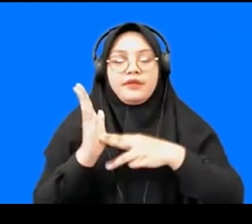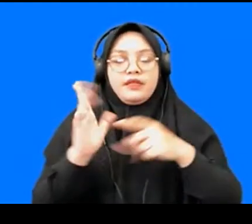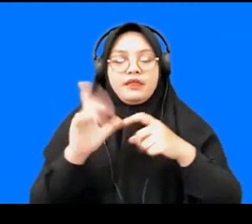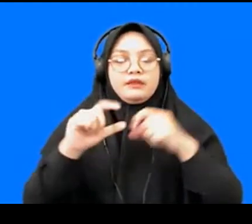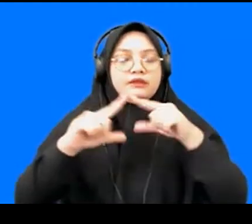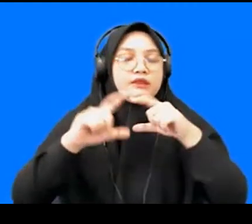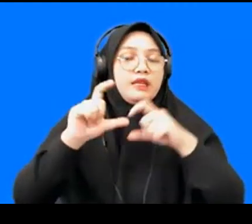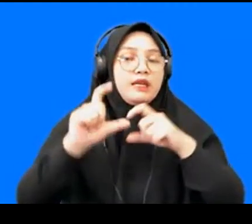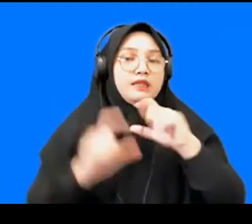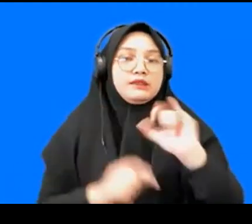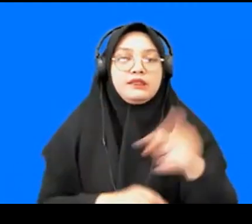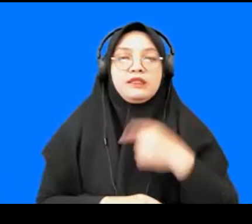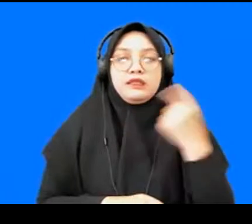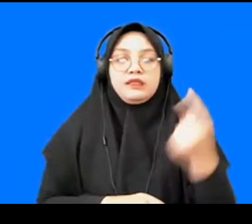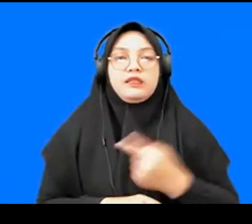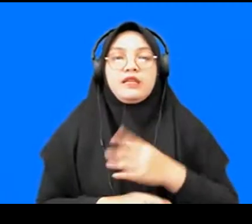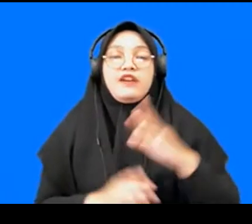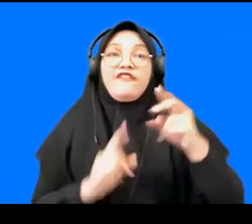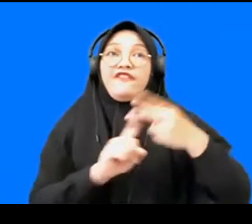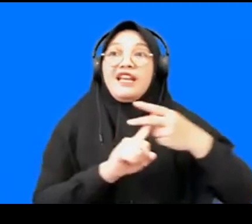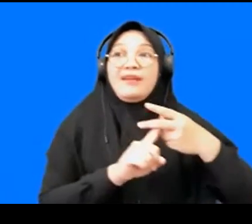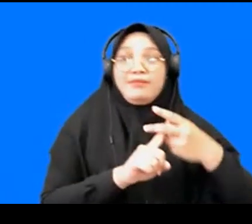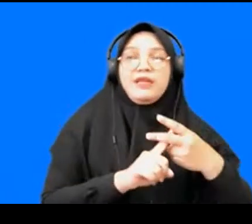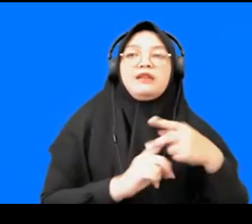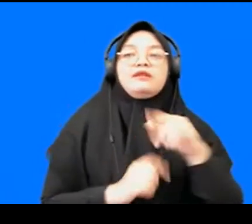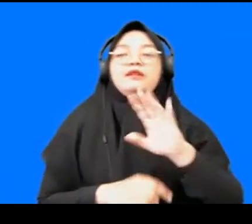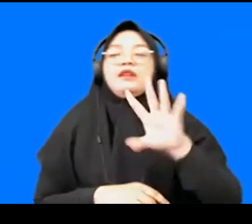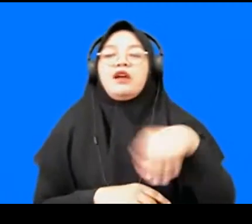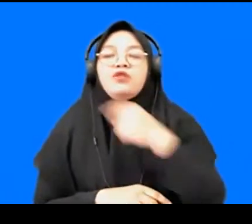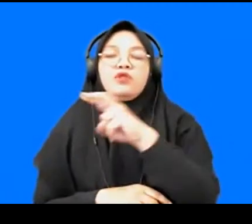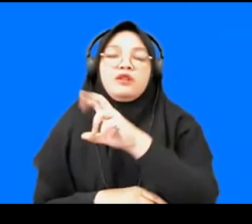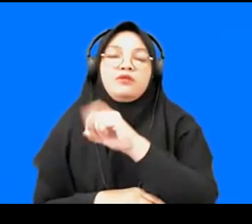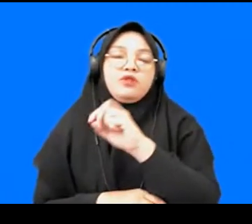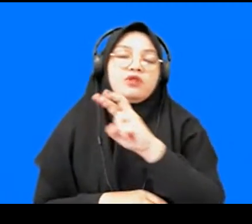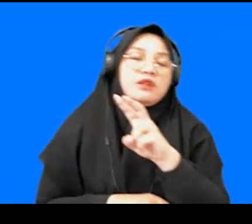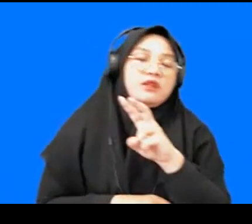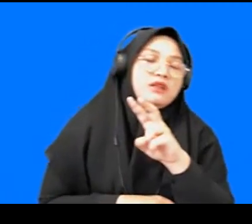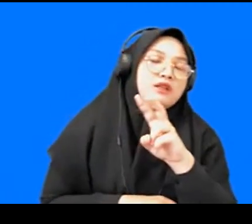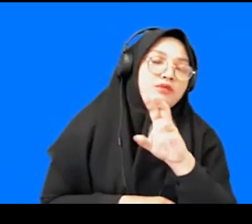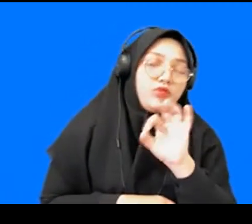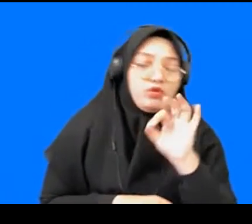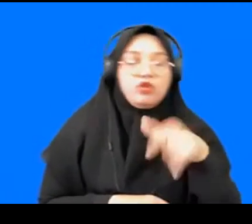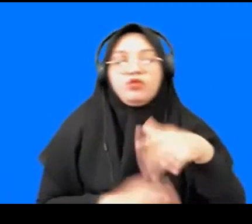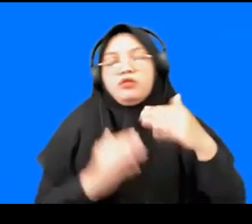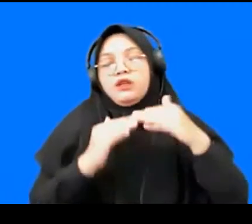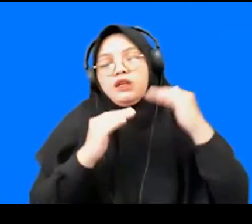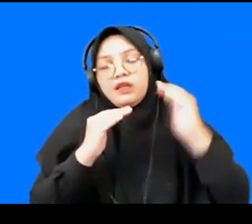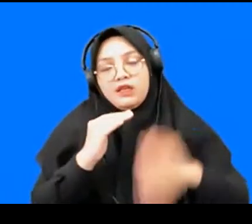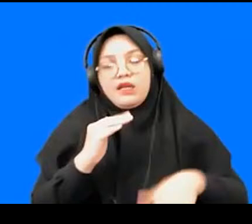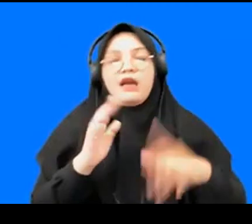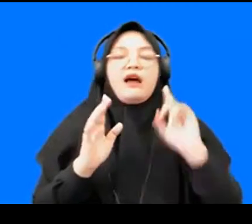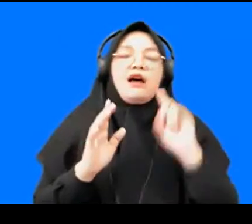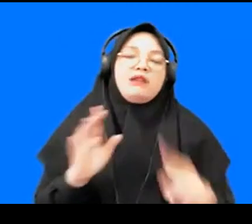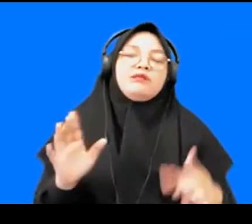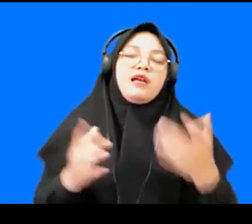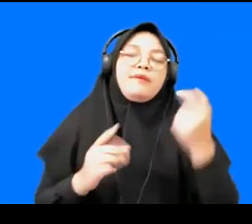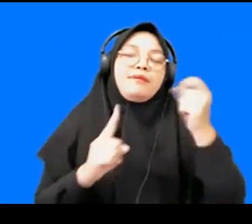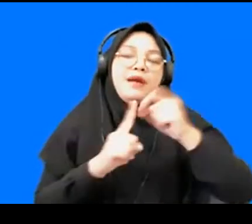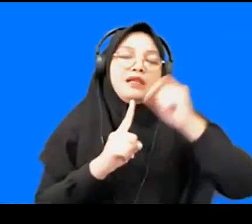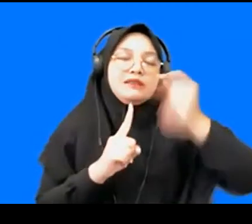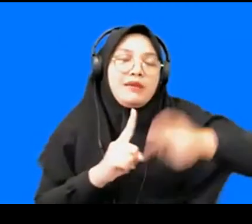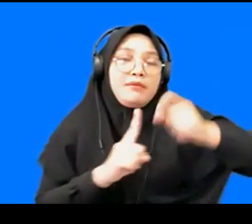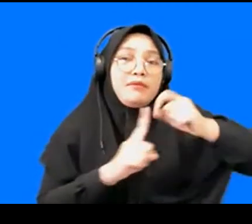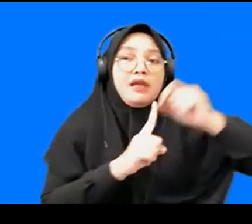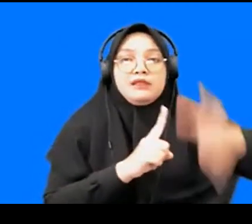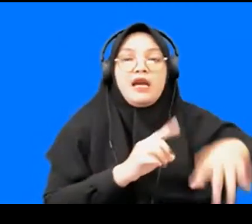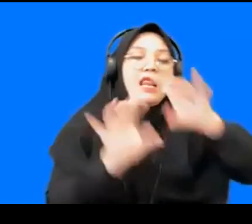the capital gains tax on the rich, if they sell their shares of stock, or if they sell their property, real property, it's only